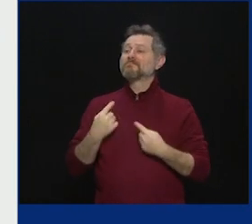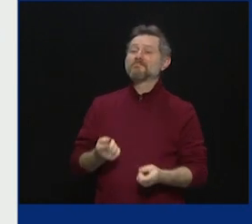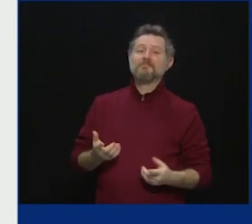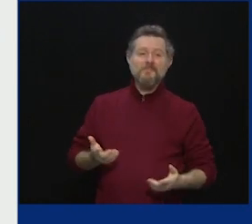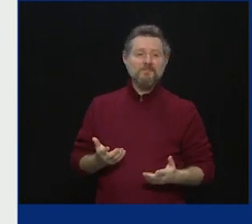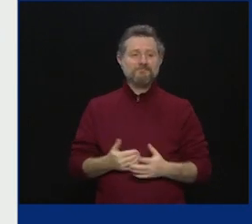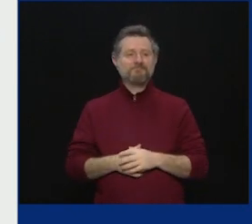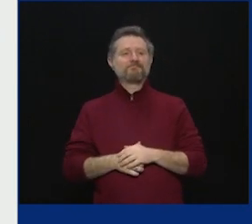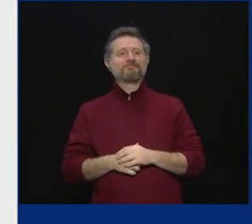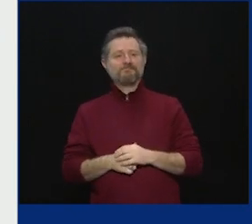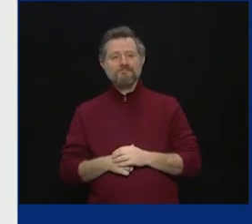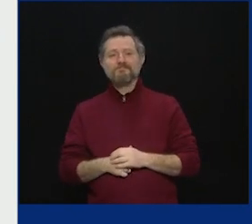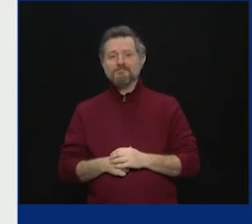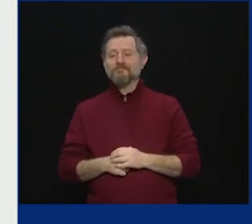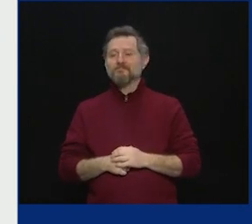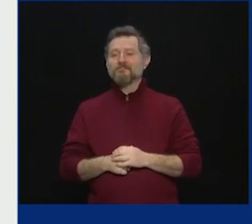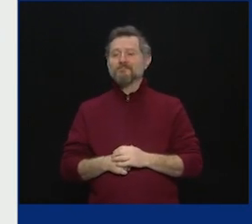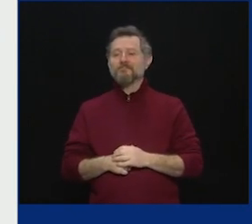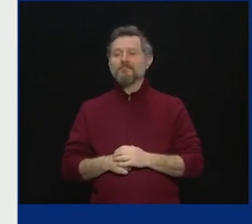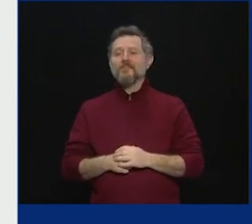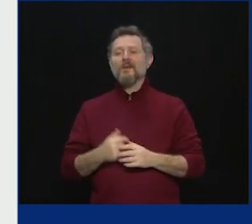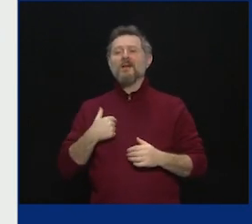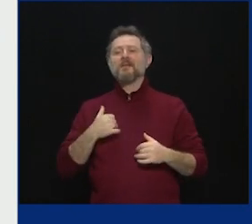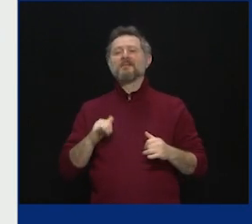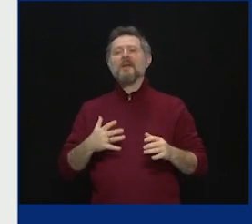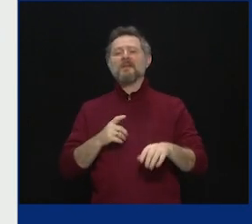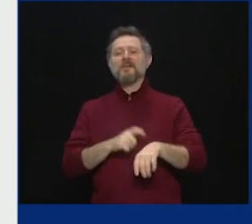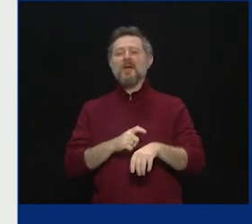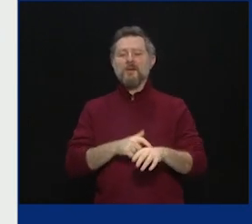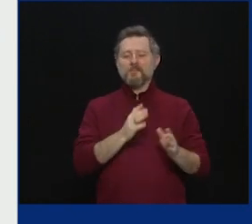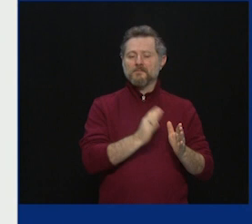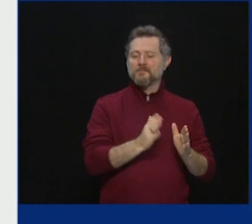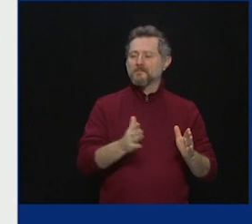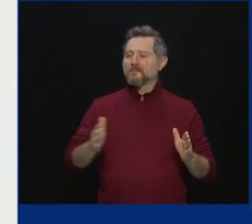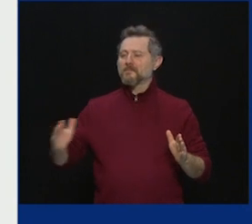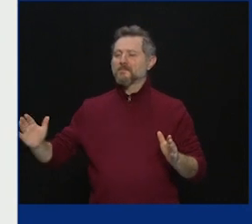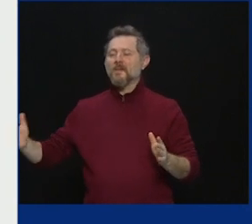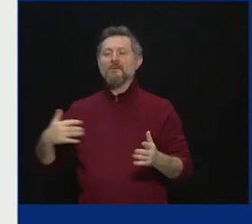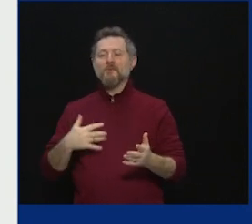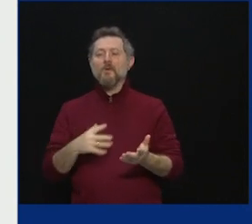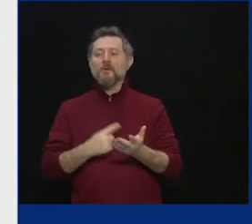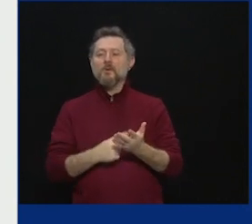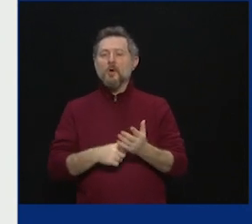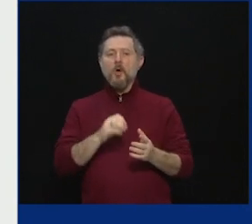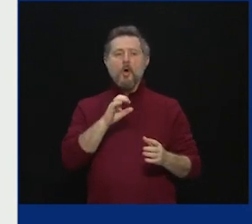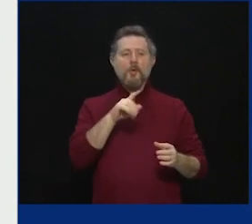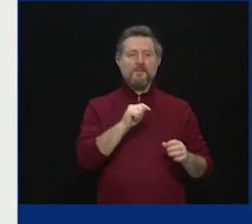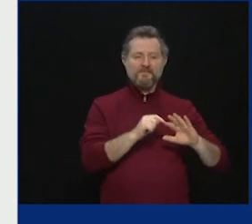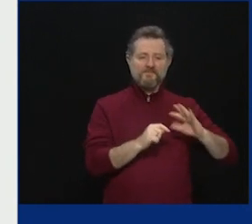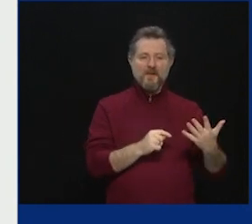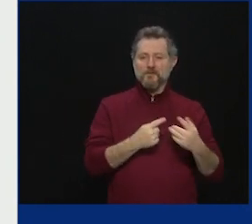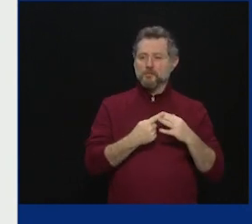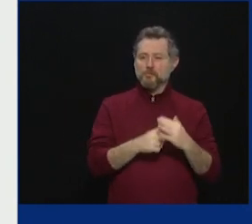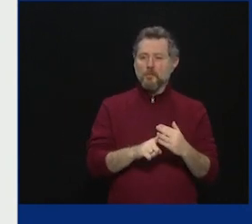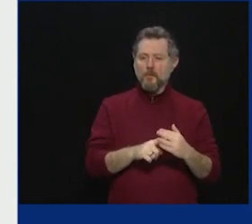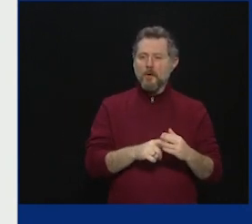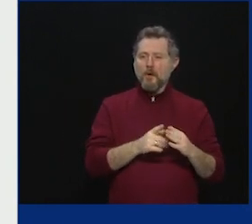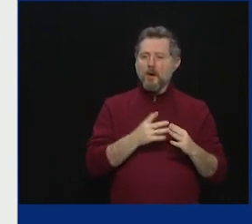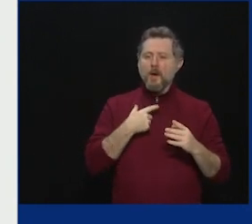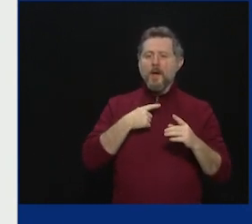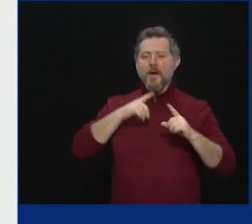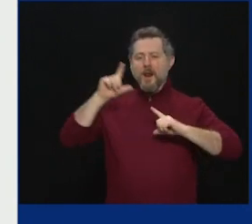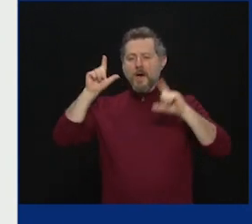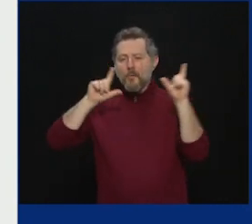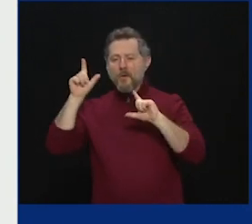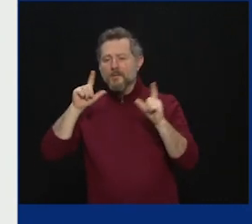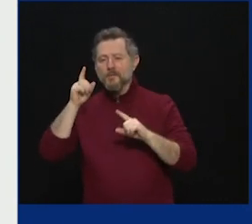now. Again, the timeline, we talked about this October 5th, and I knew Halloween was coming because I started seeing the candy show up in the